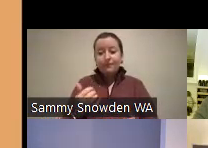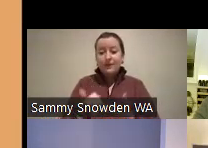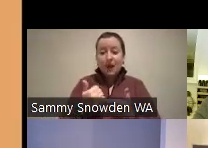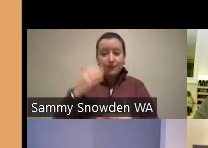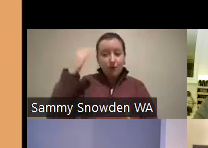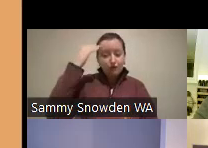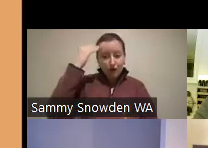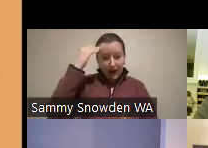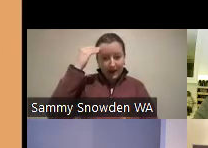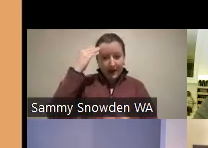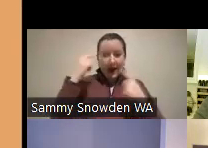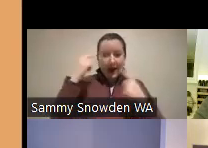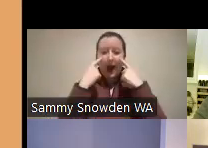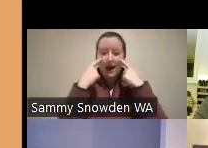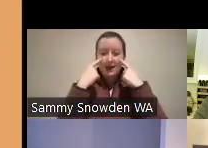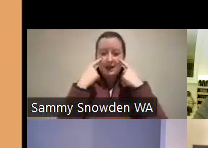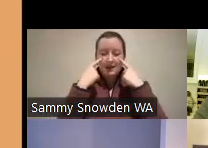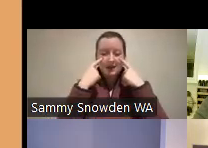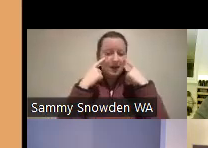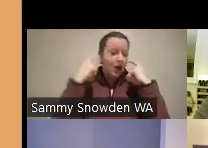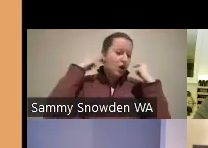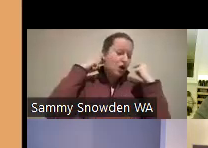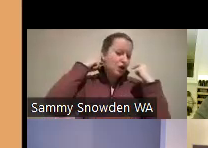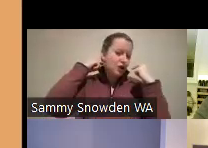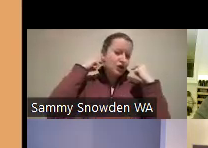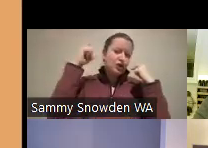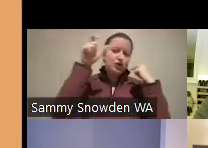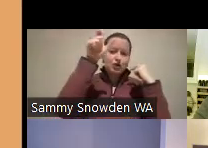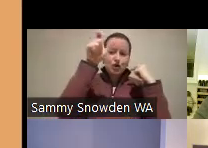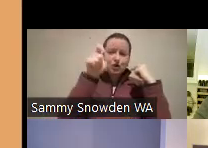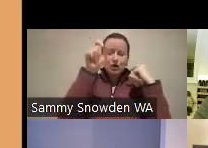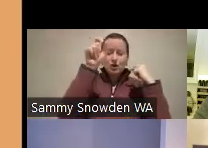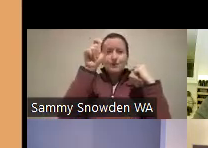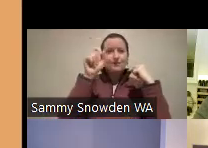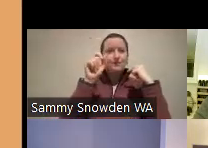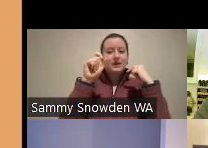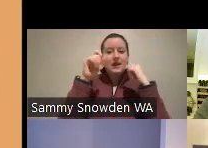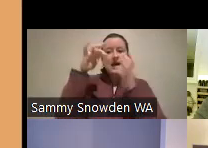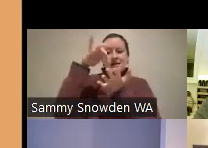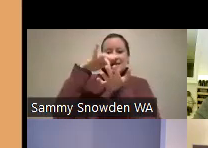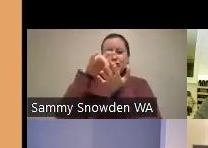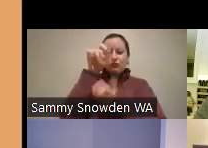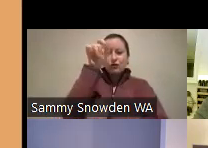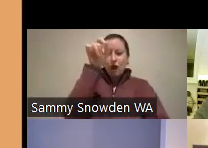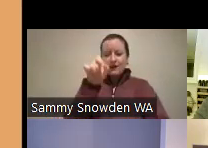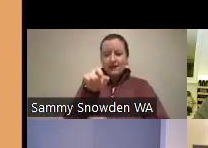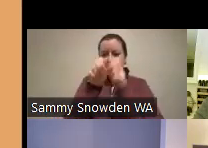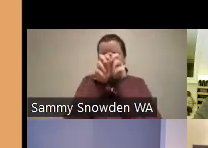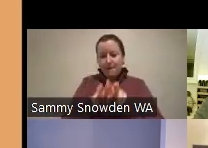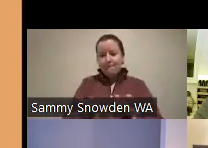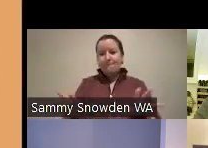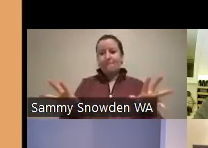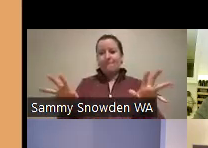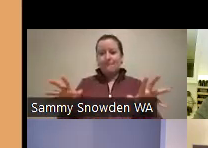system. So it's amazing the effect that these omegas can have on healthy skin as